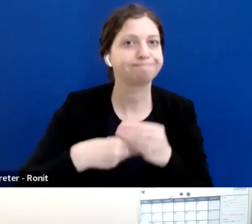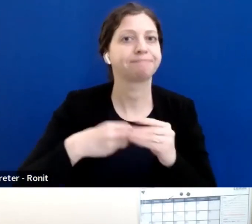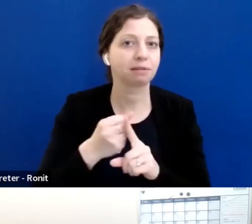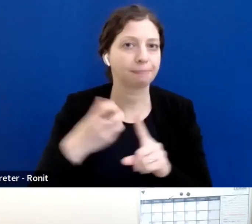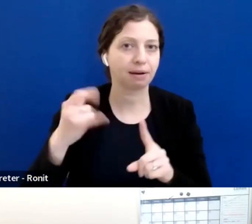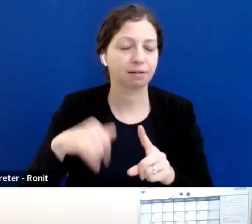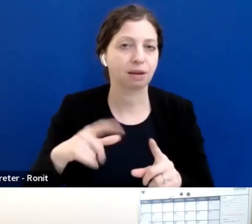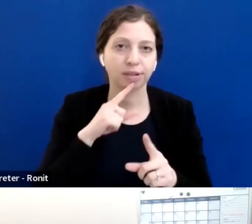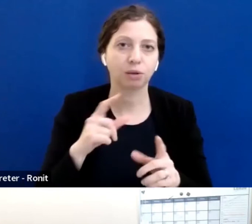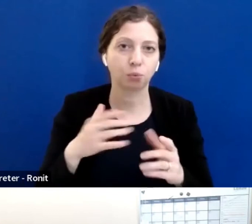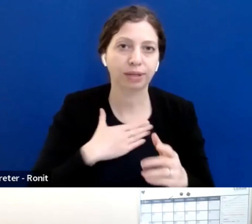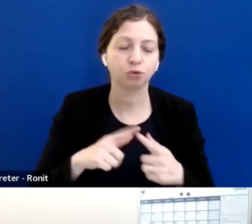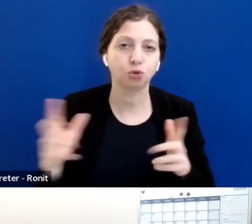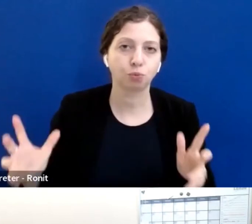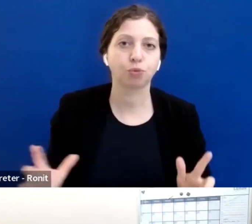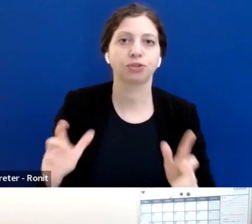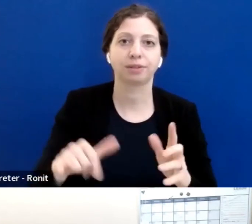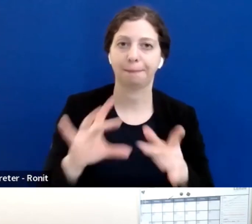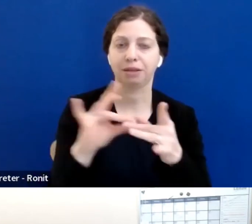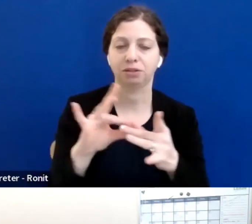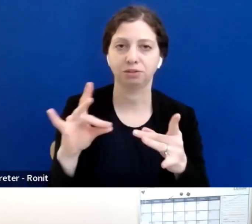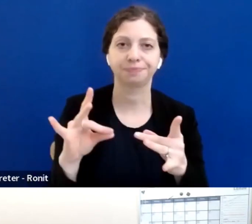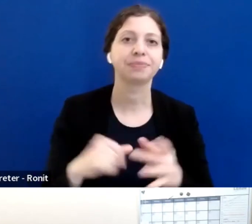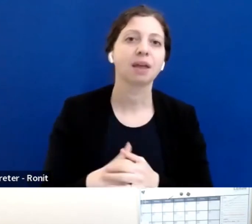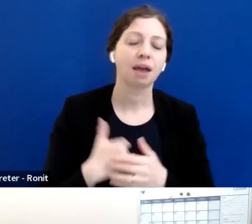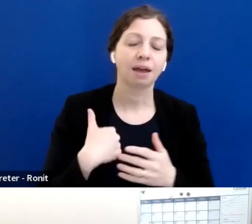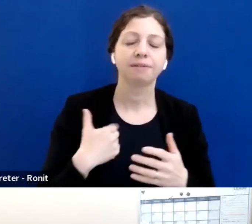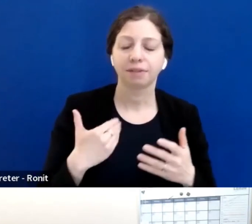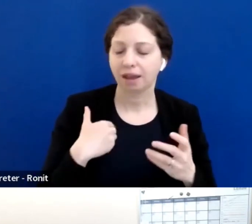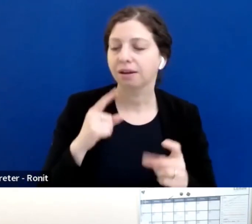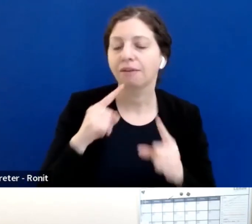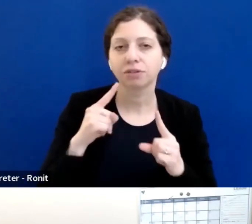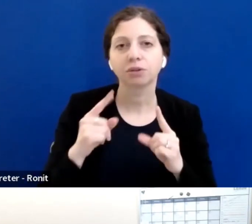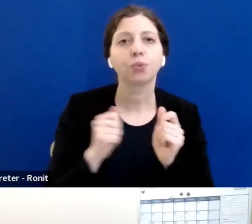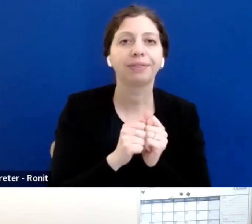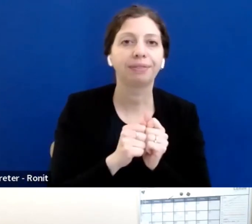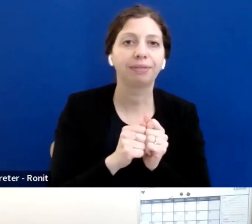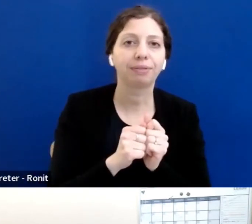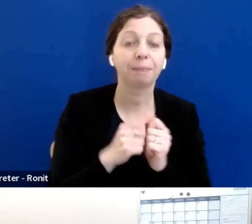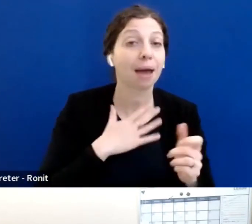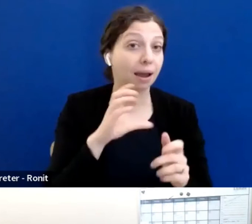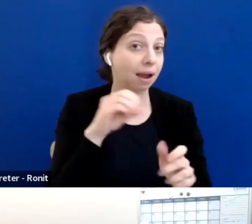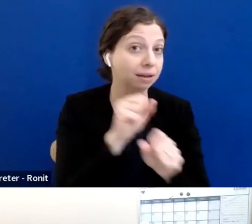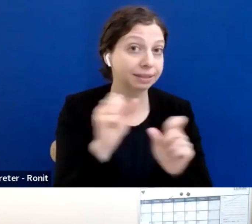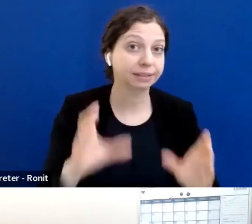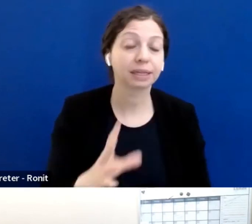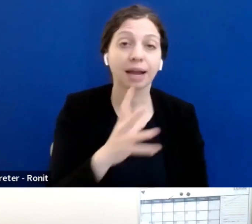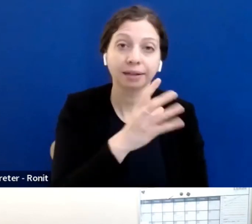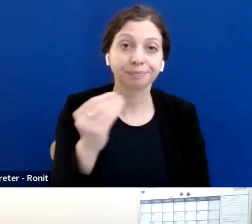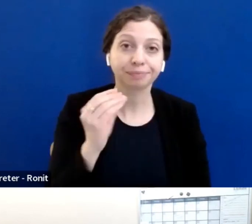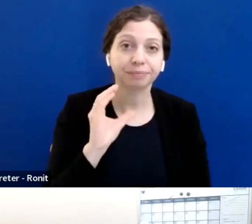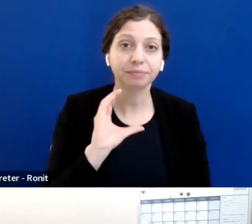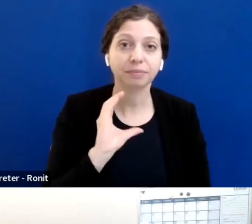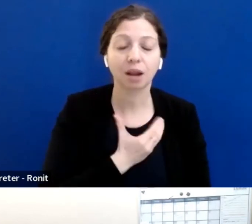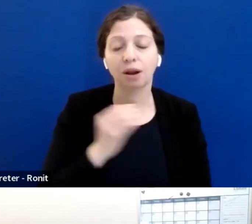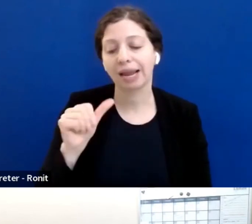push the message forward, I think. And I've had those conversations with my colleagues and our